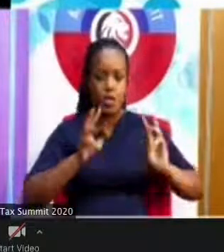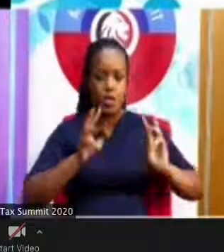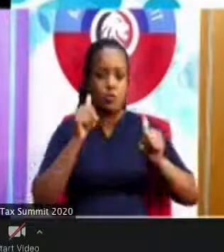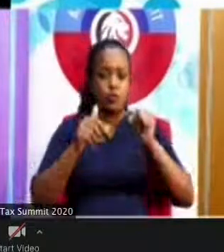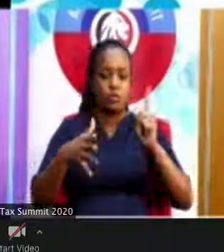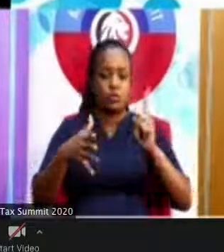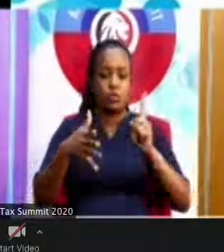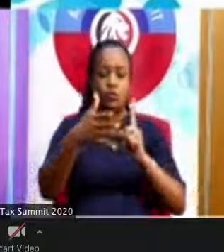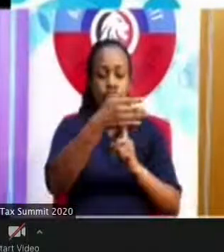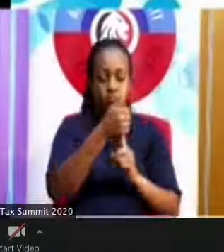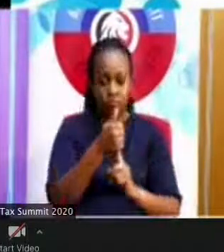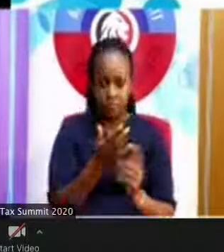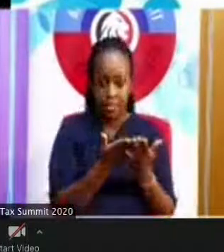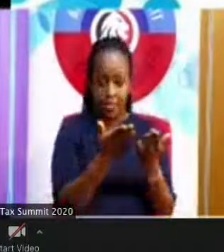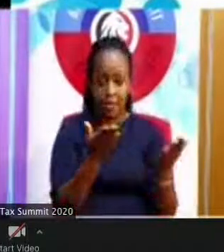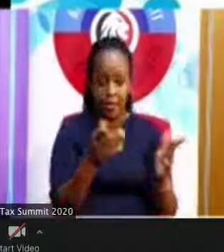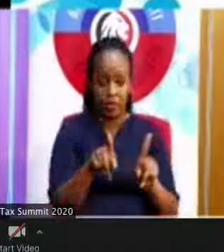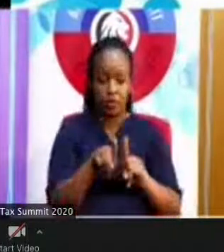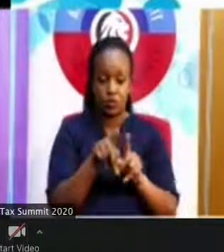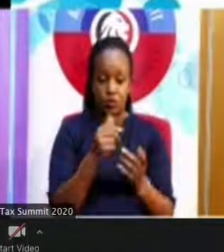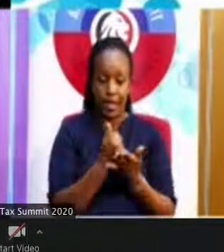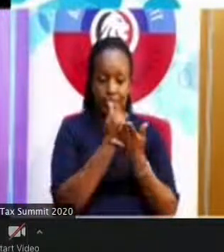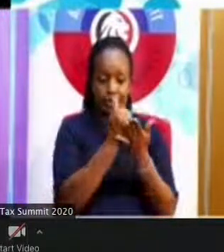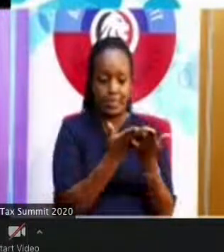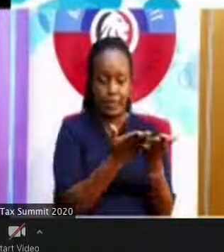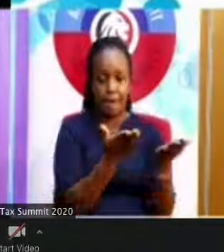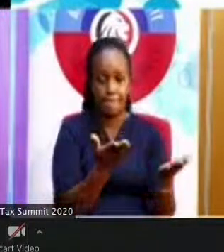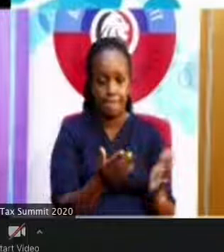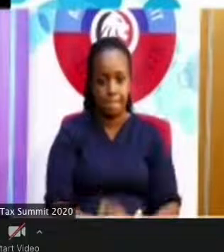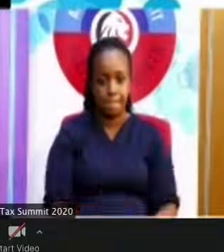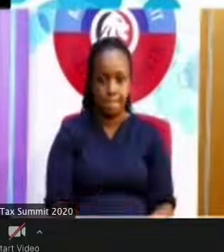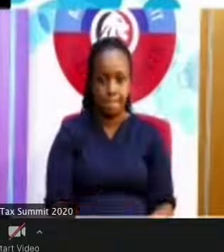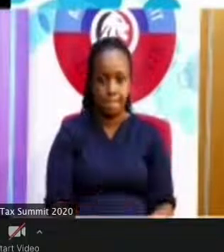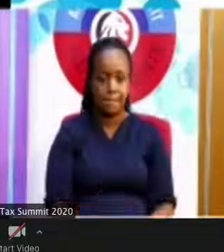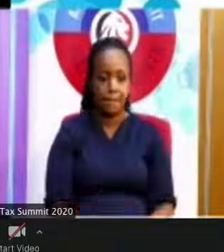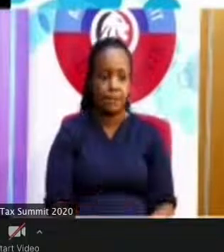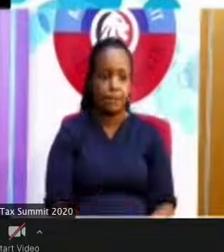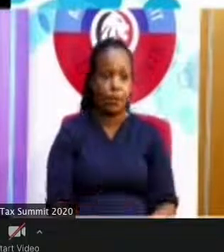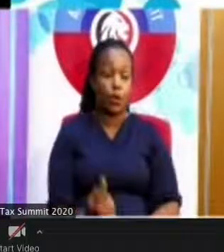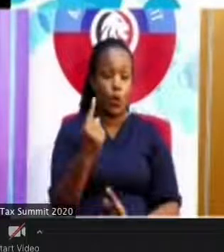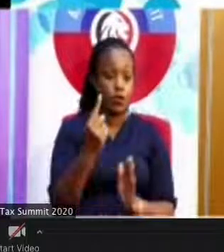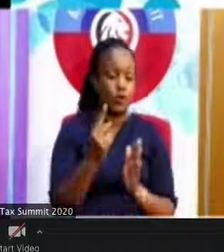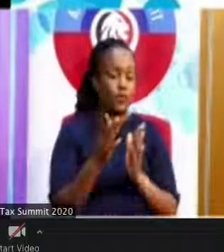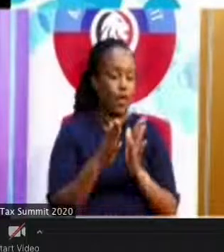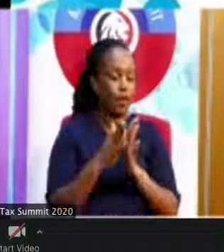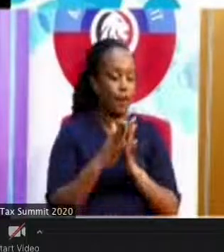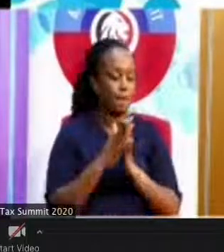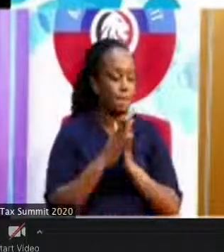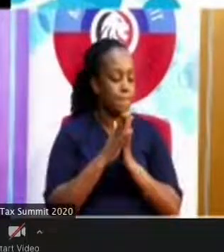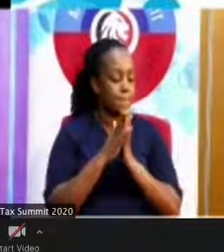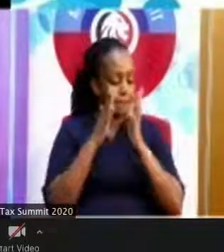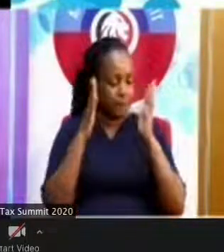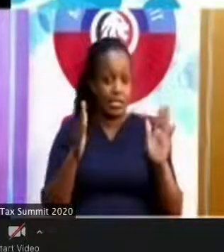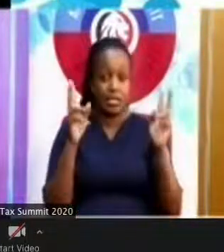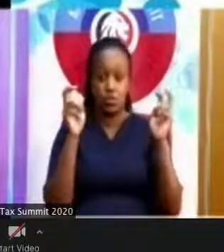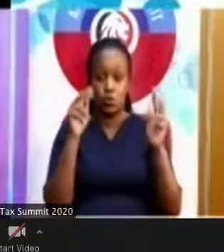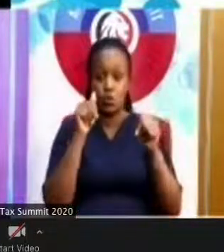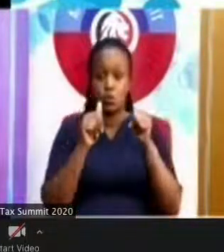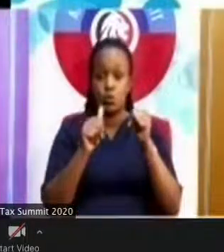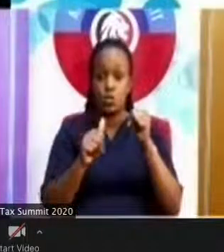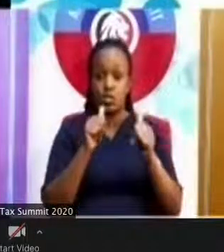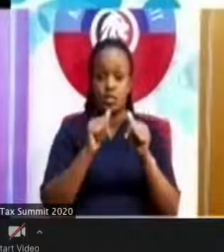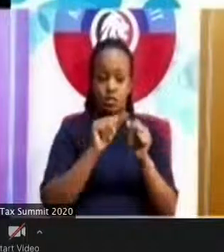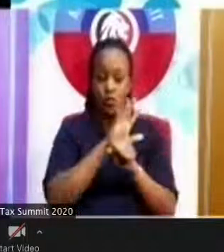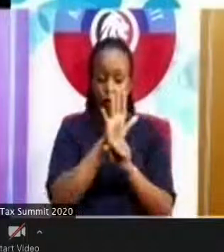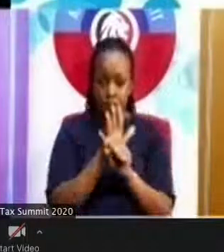assist them. One of the major issues that COVID brought to Nigeria was